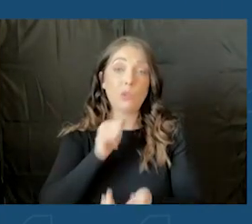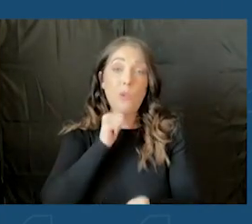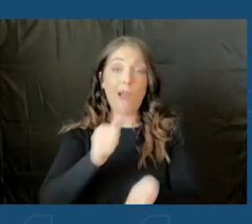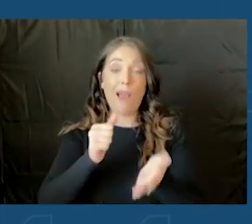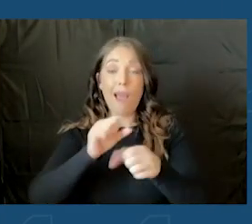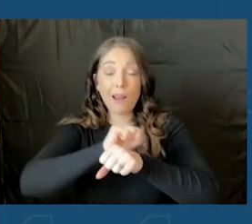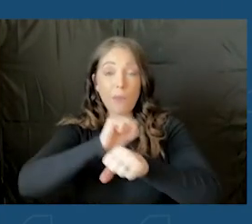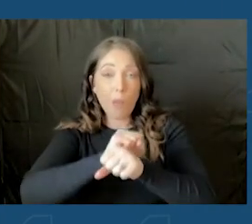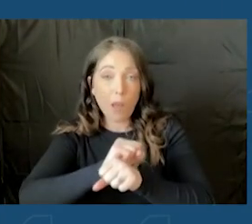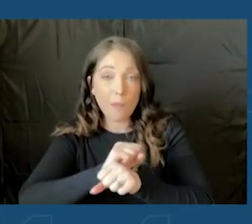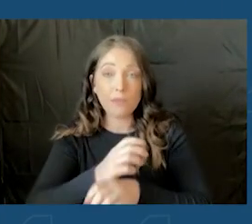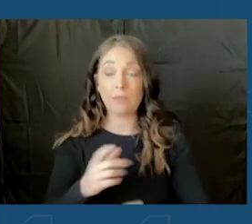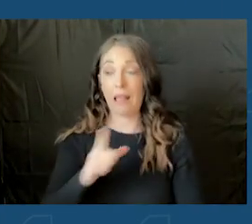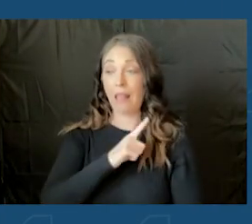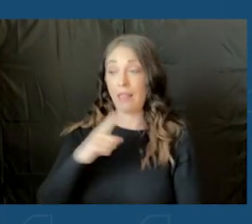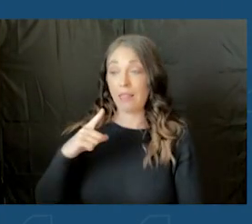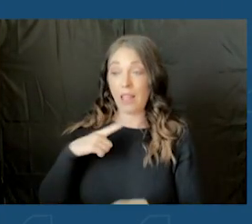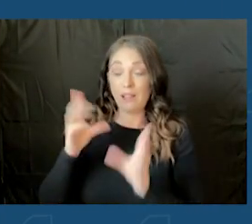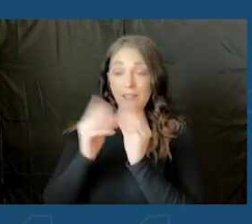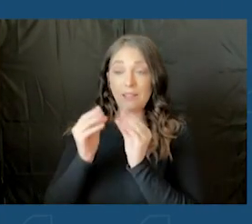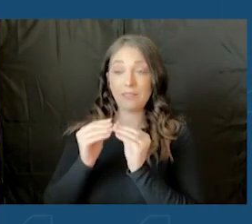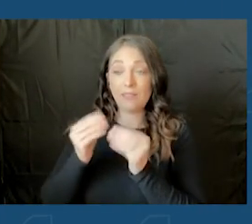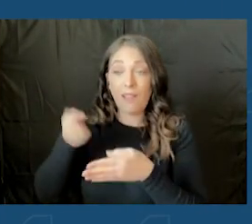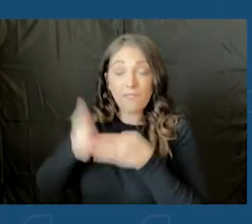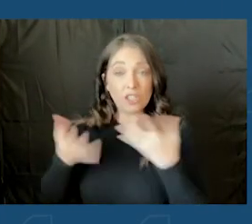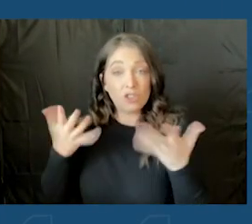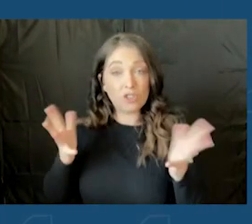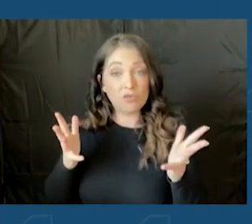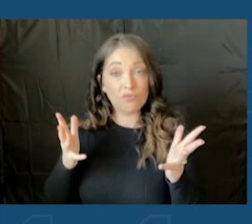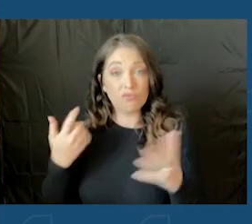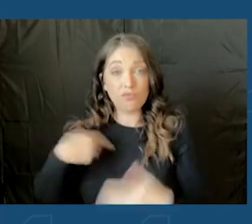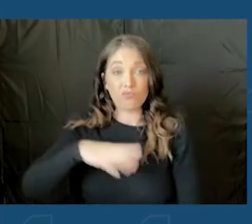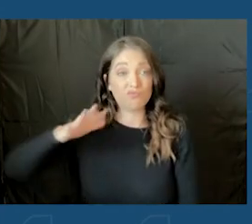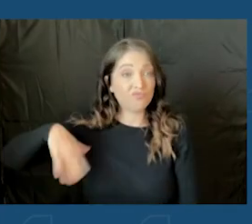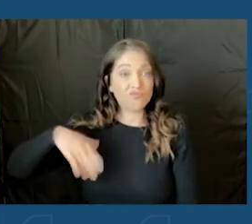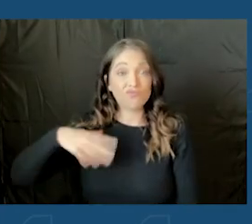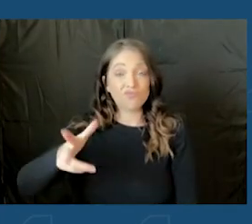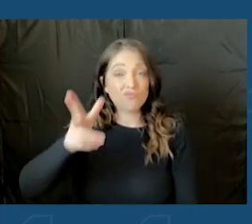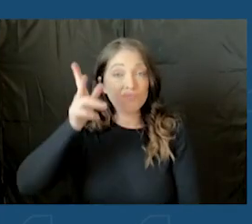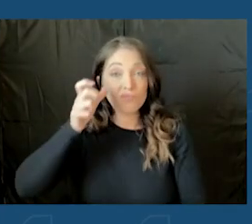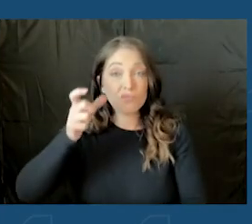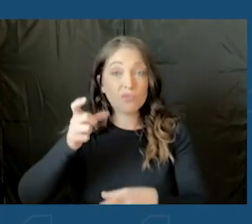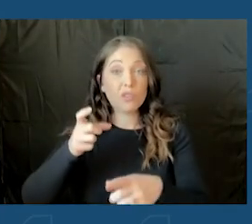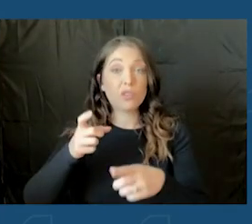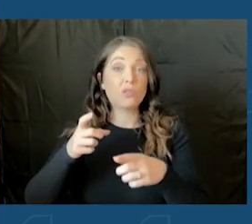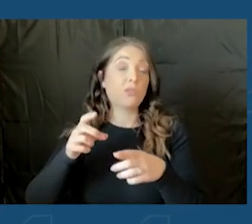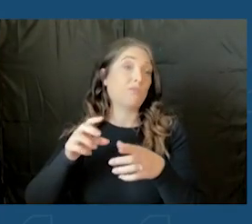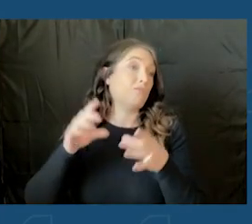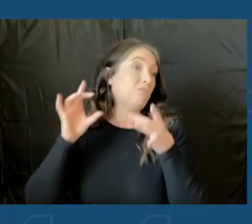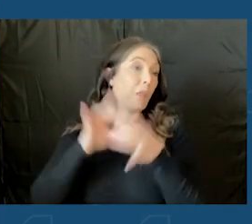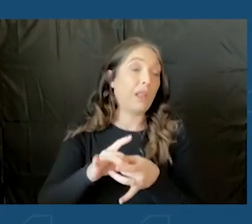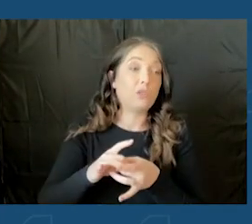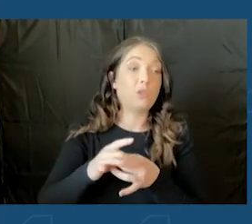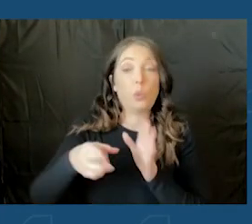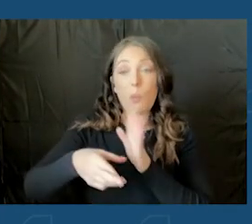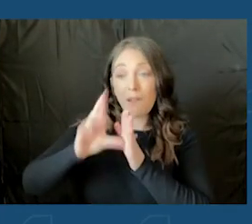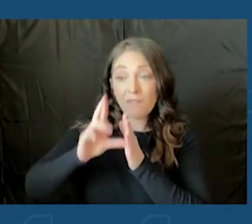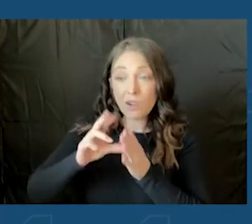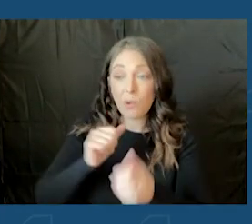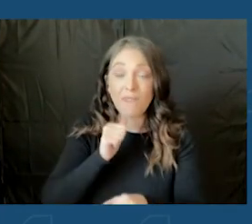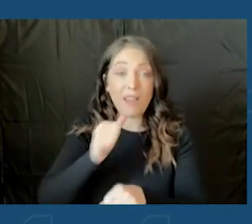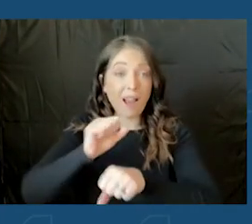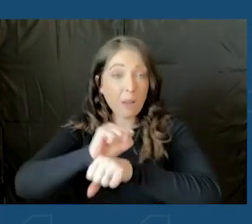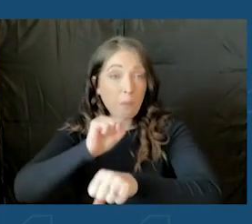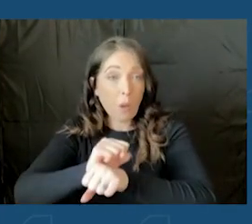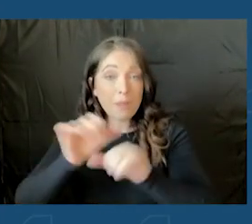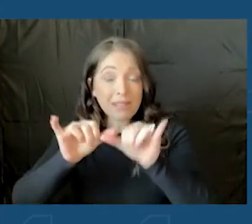is over, and we haven't heard anything from you about a review of the unemployment system, fixing these problems. We may be going into